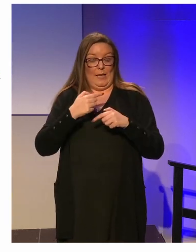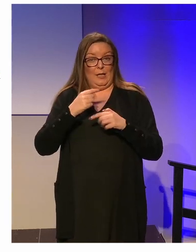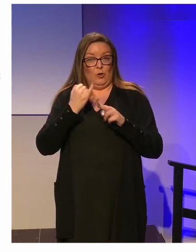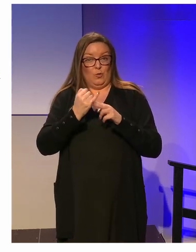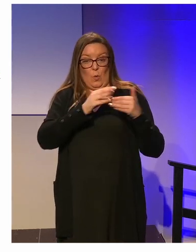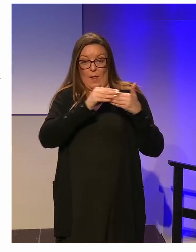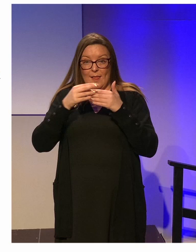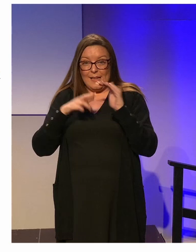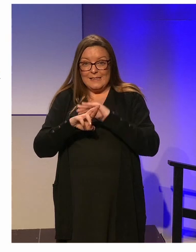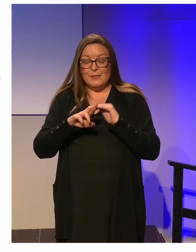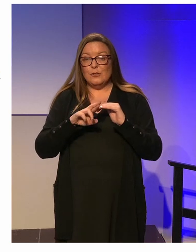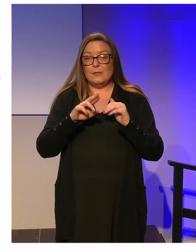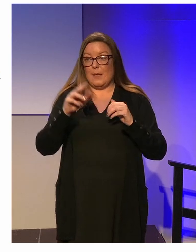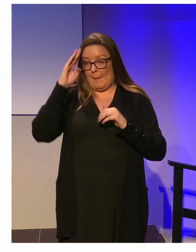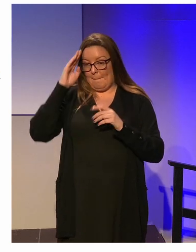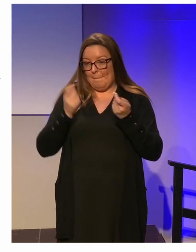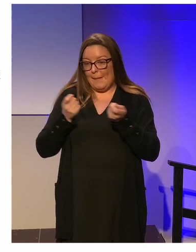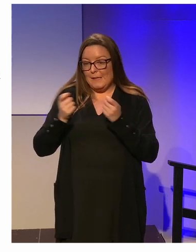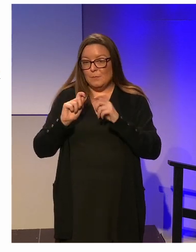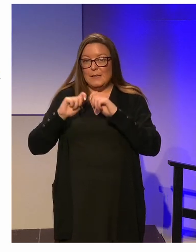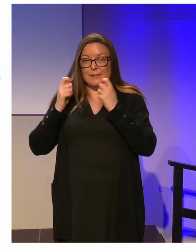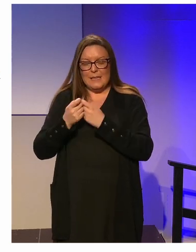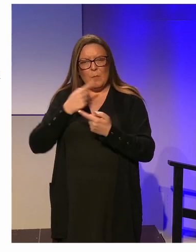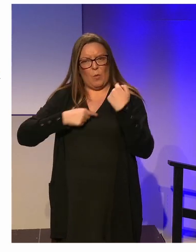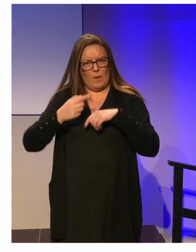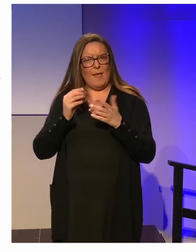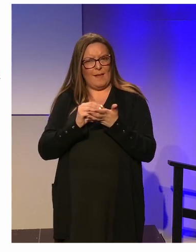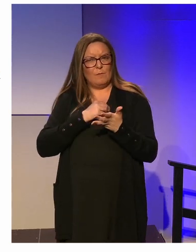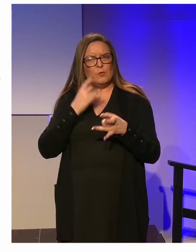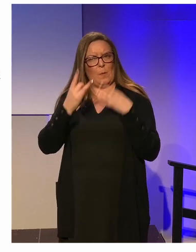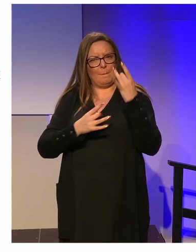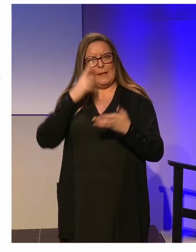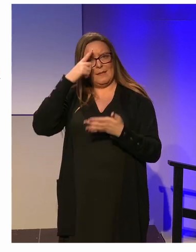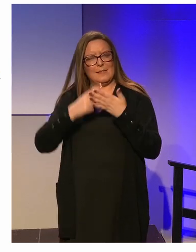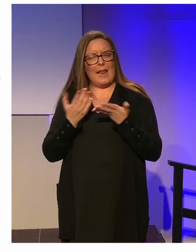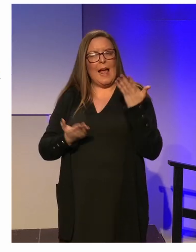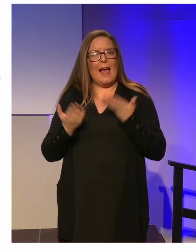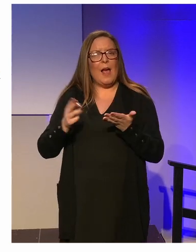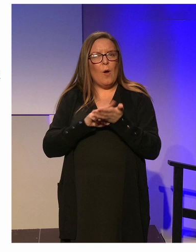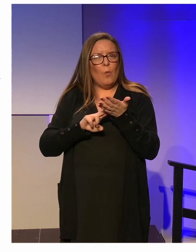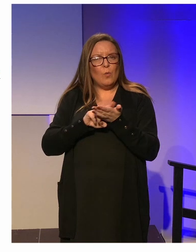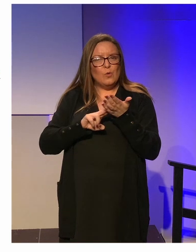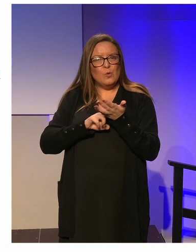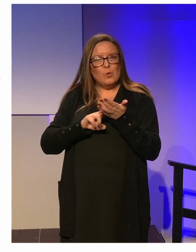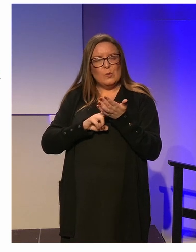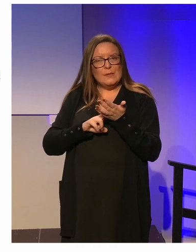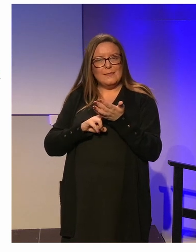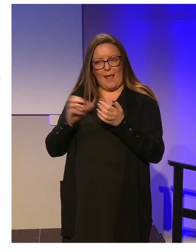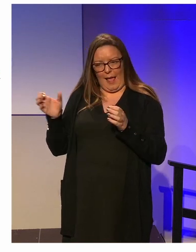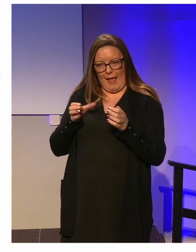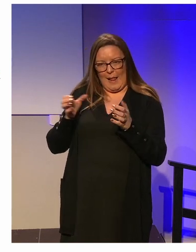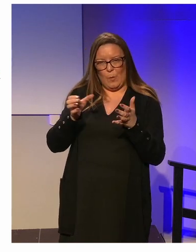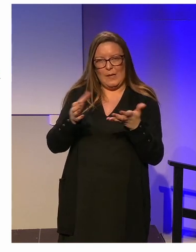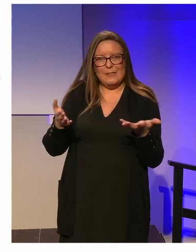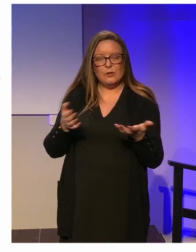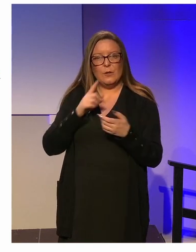as a management team, as an AEN team inside of a school, we have to make decisions how we use that allocation. And it gives us as